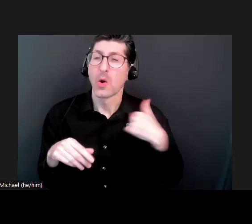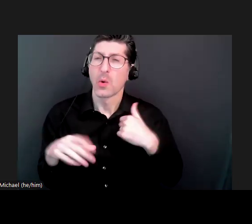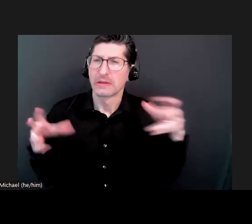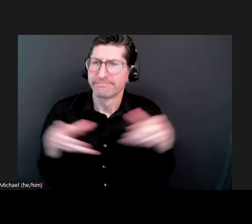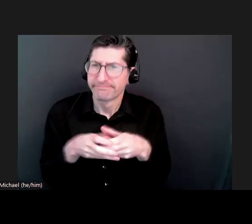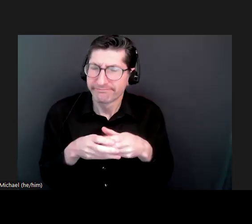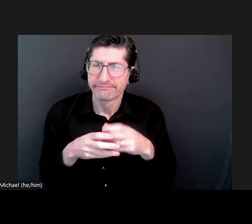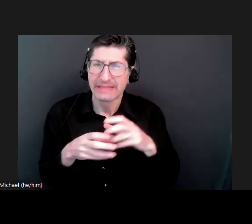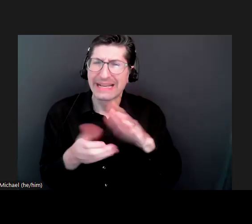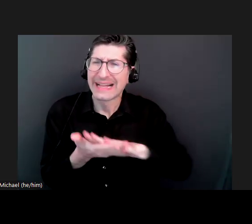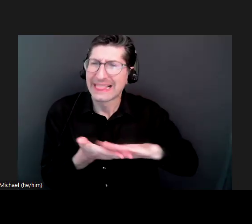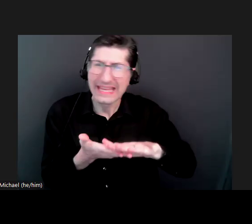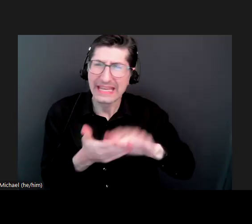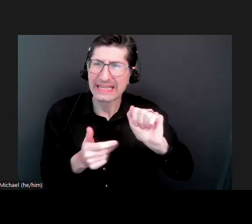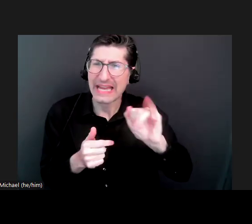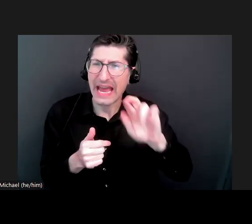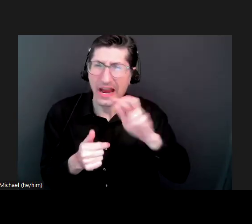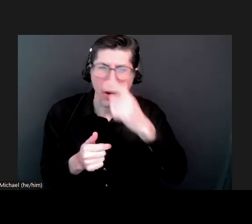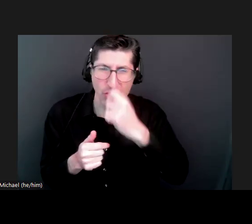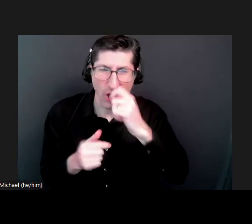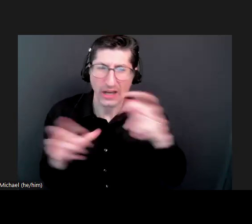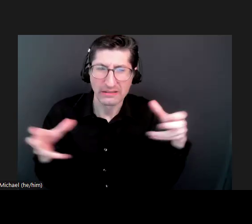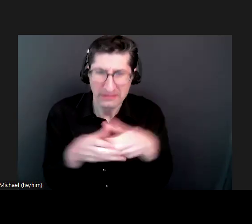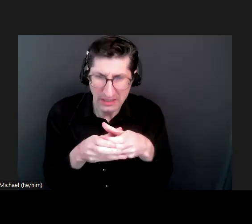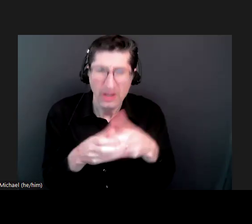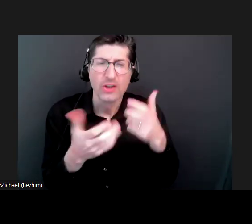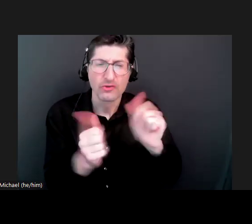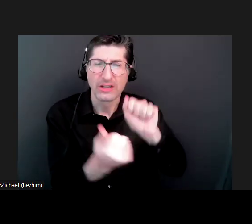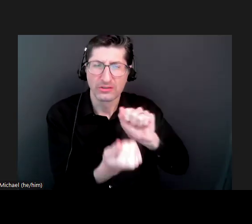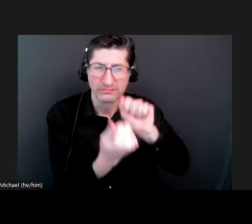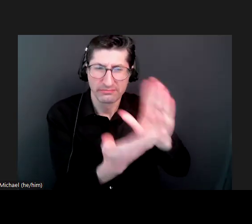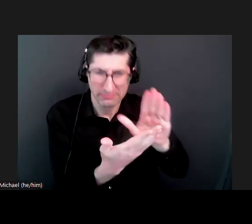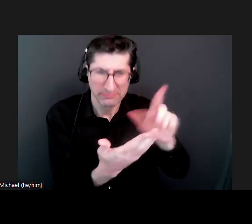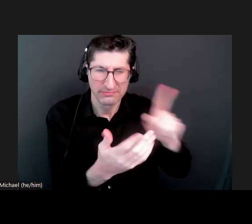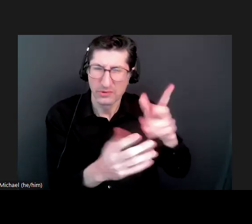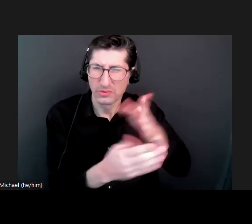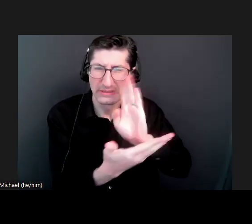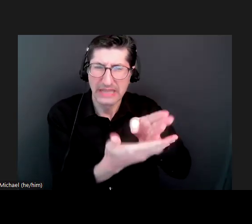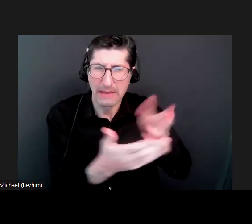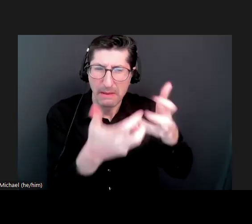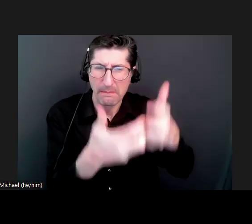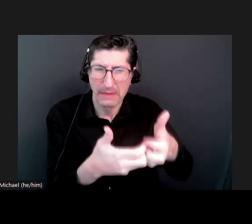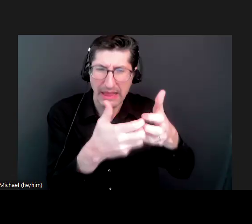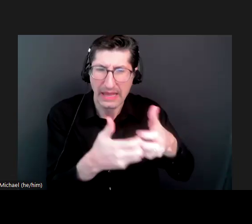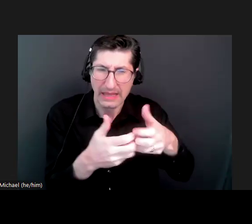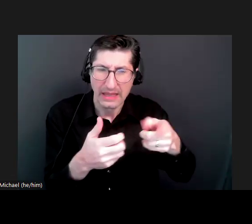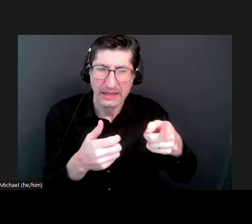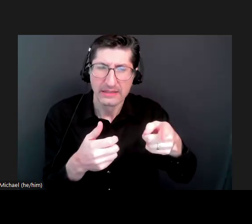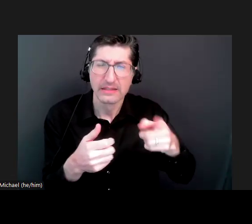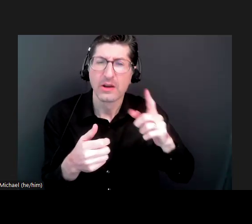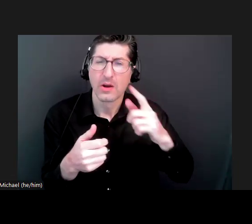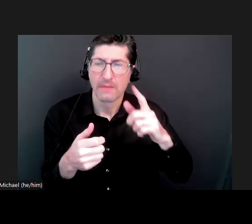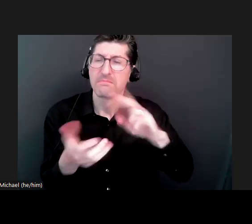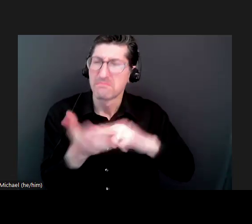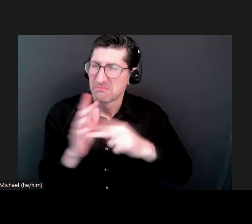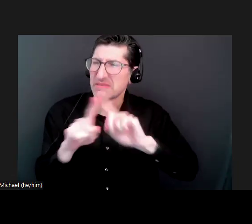to successfully oppose the Aries gasification plant. This coalition united individuals and organizations who